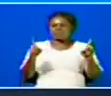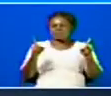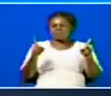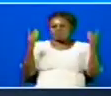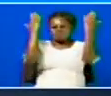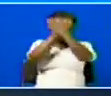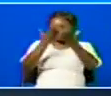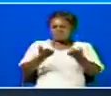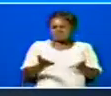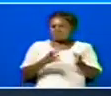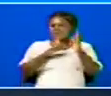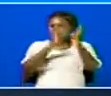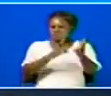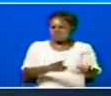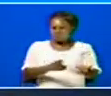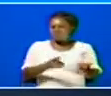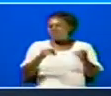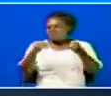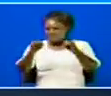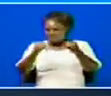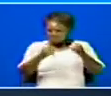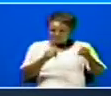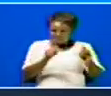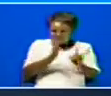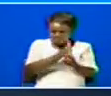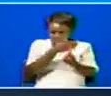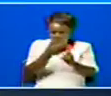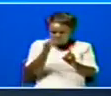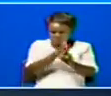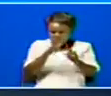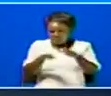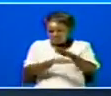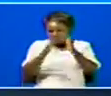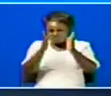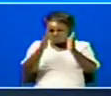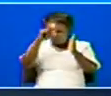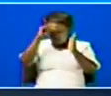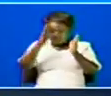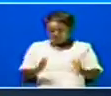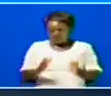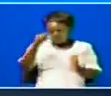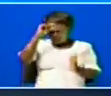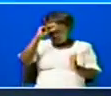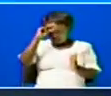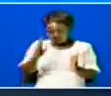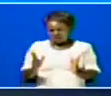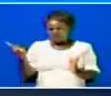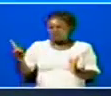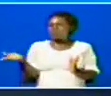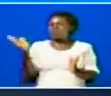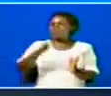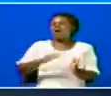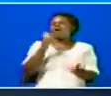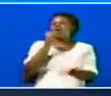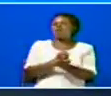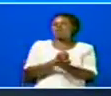tonight. We report that efforts are underway to persuade Polycarp Igathe to rescind his decision to resign as Nairobi Deputy Governor.